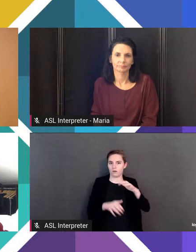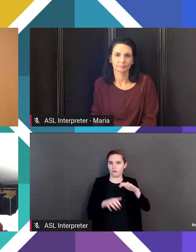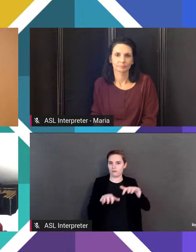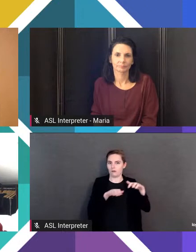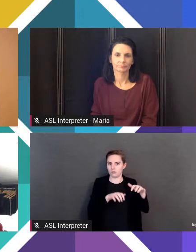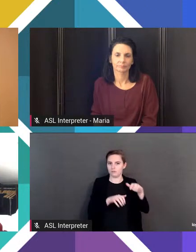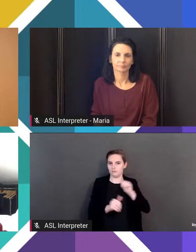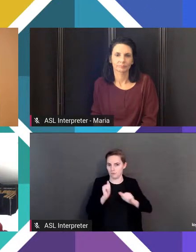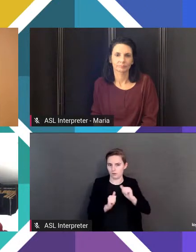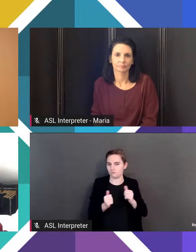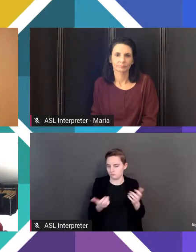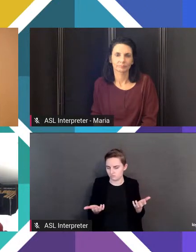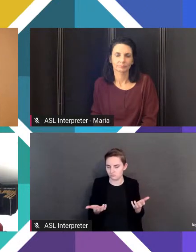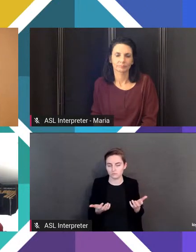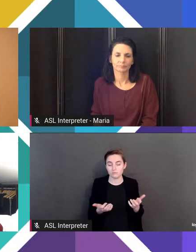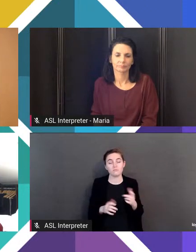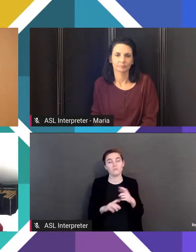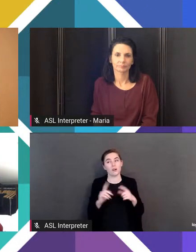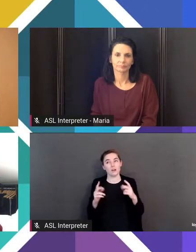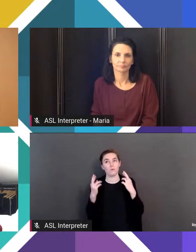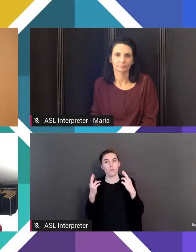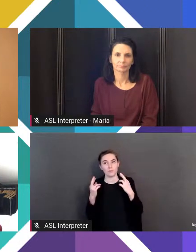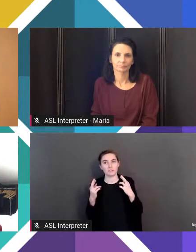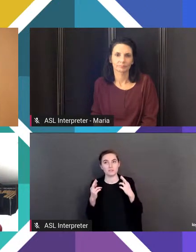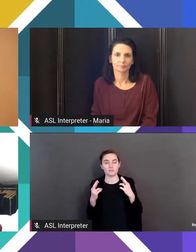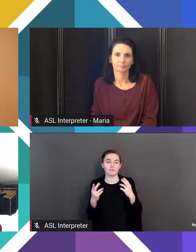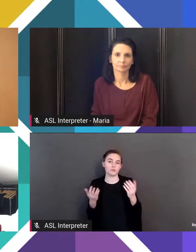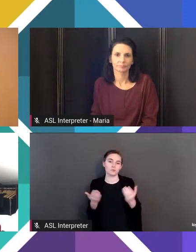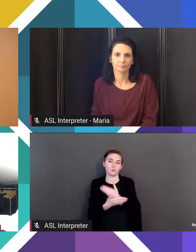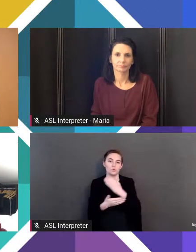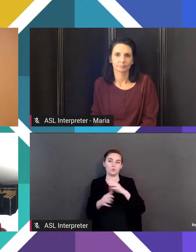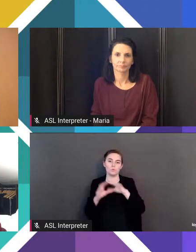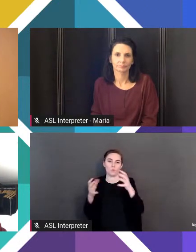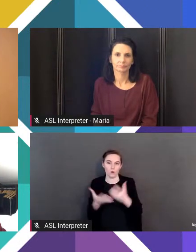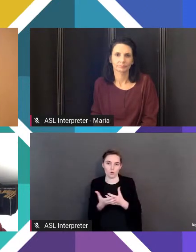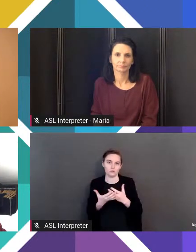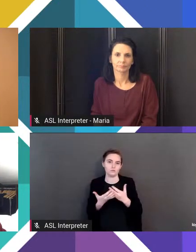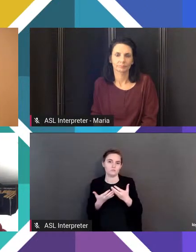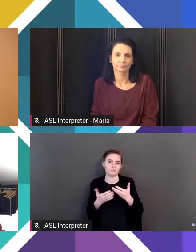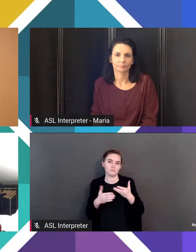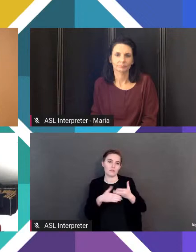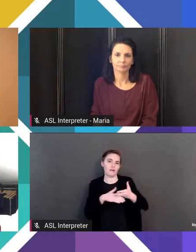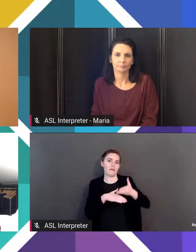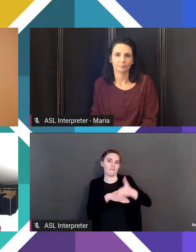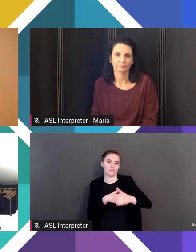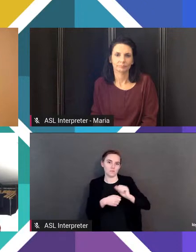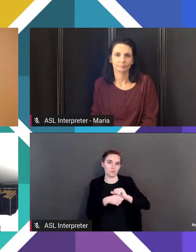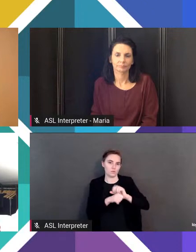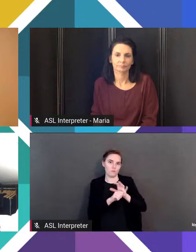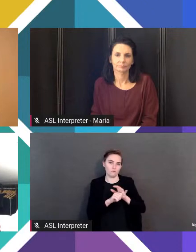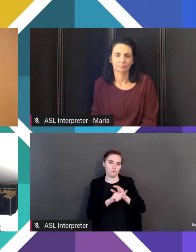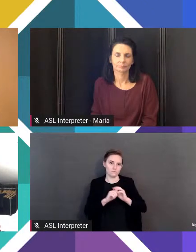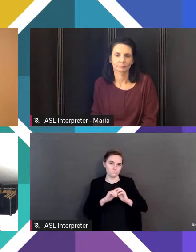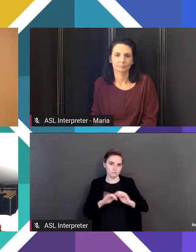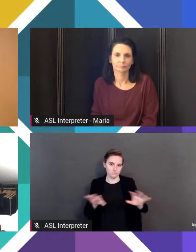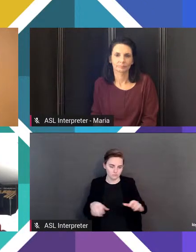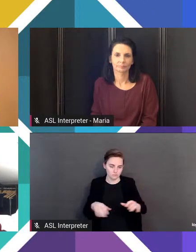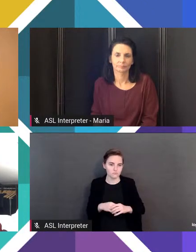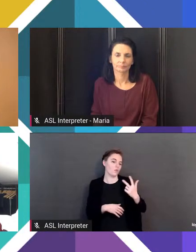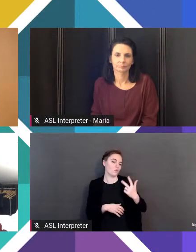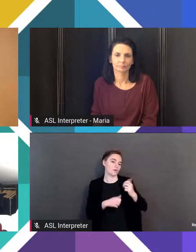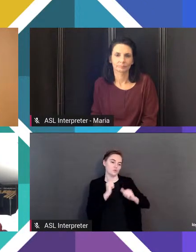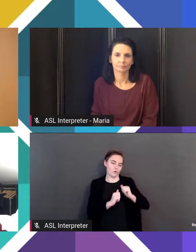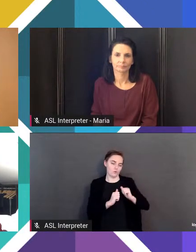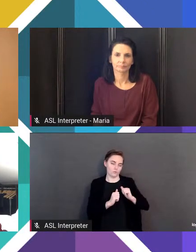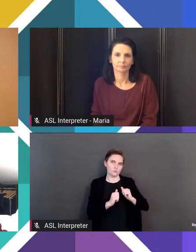pre-quarantining, in the short time that I have been with Long Wharf, that the three shows that I was, you know, well, two